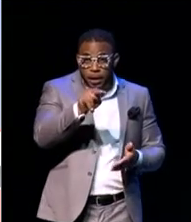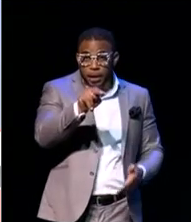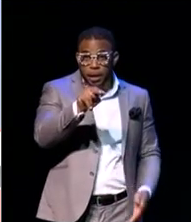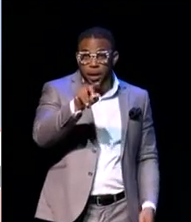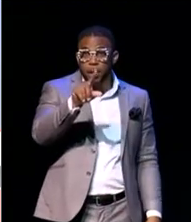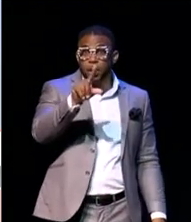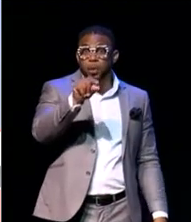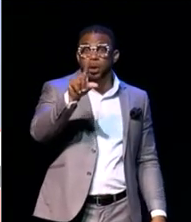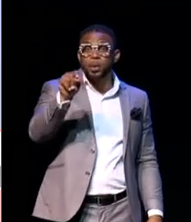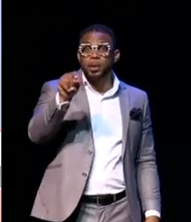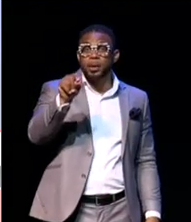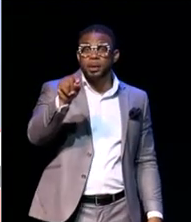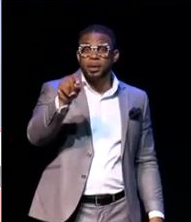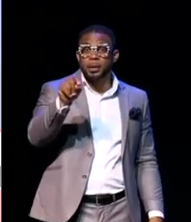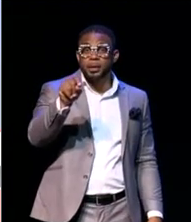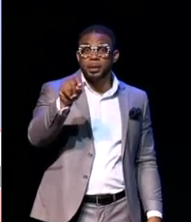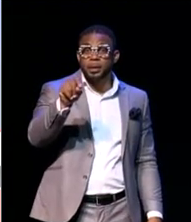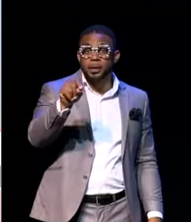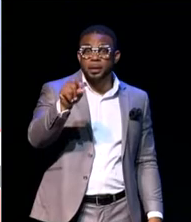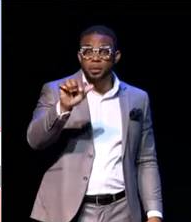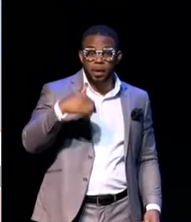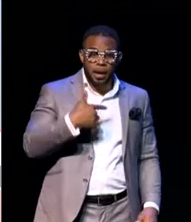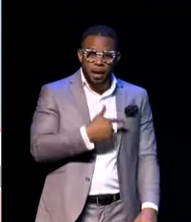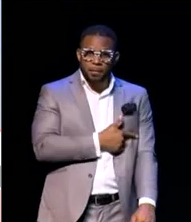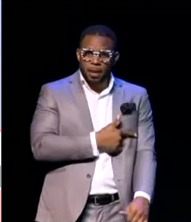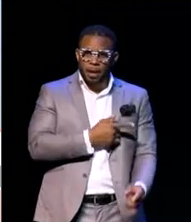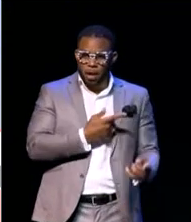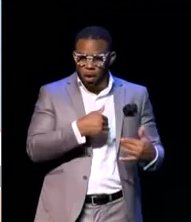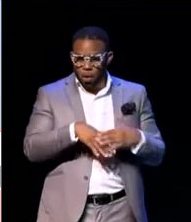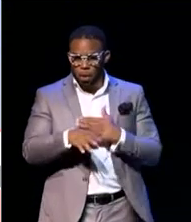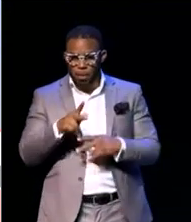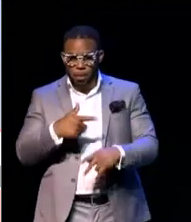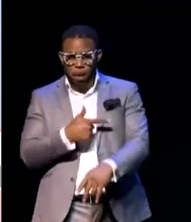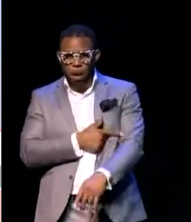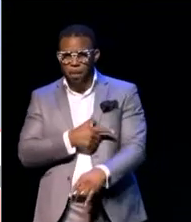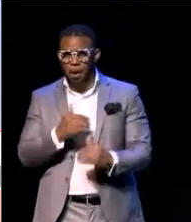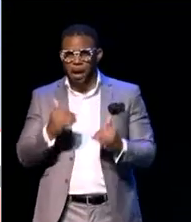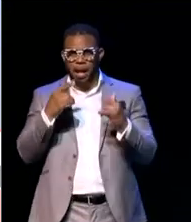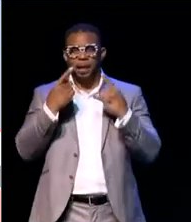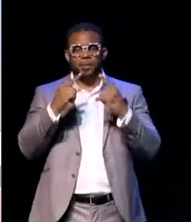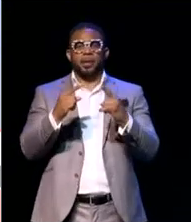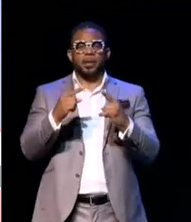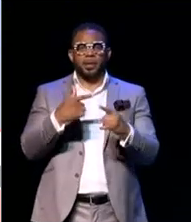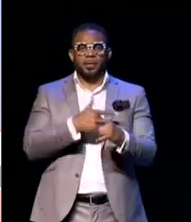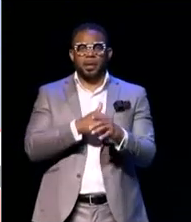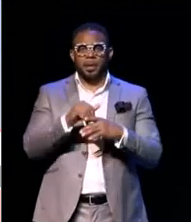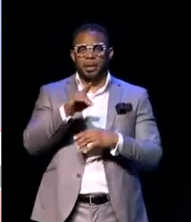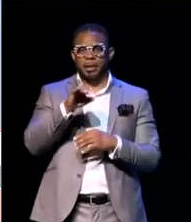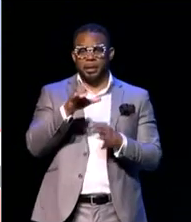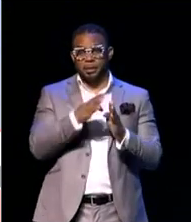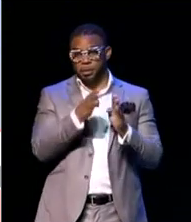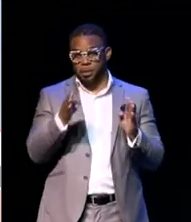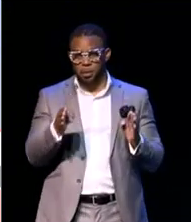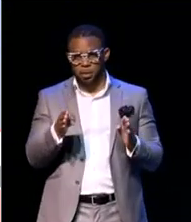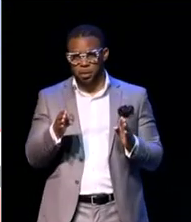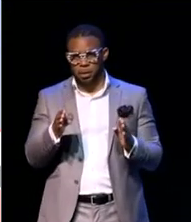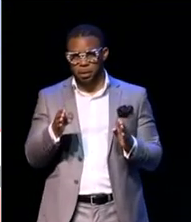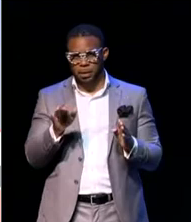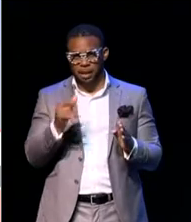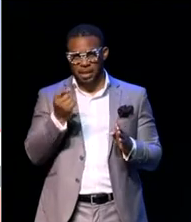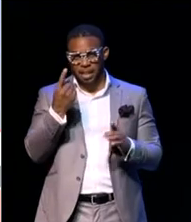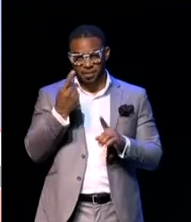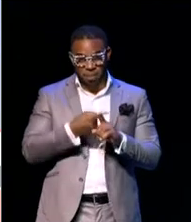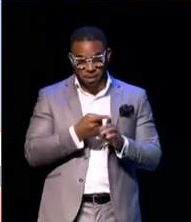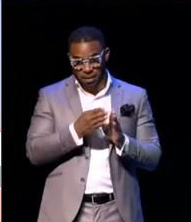of 2020, and we had vaccine going into people's arms, a highly effective vaccine in December. That's